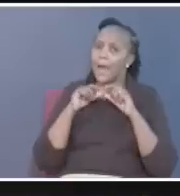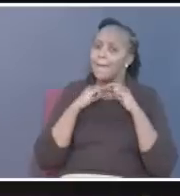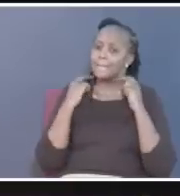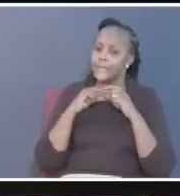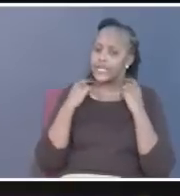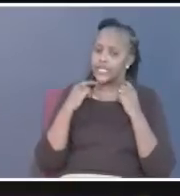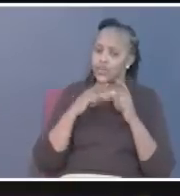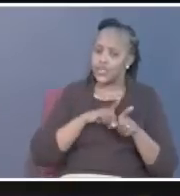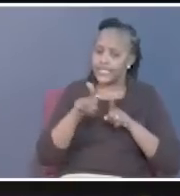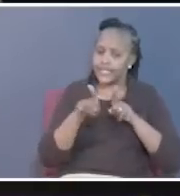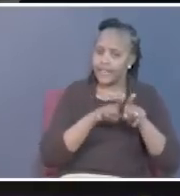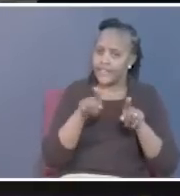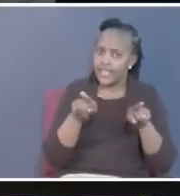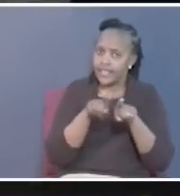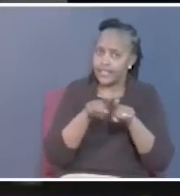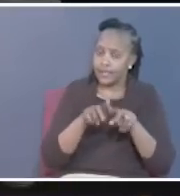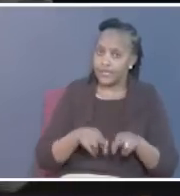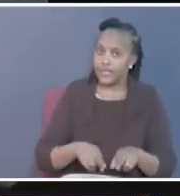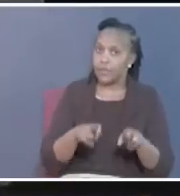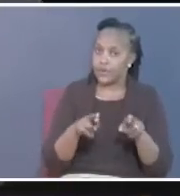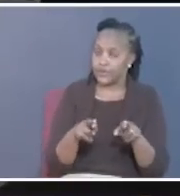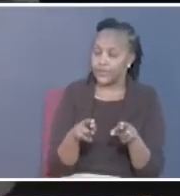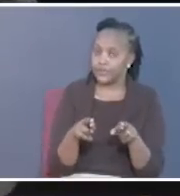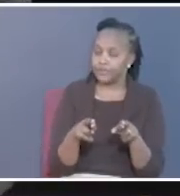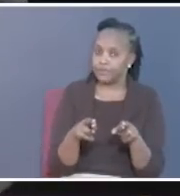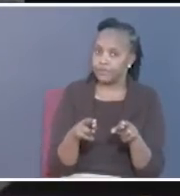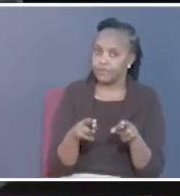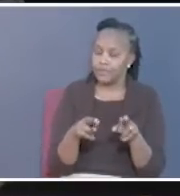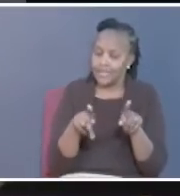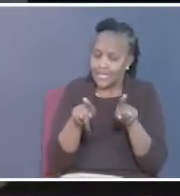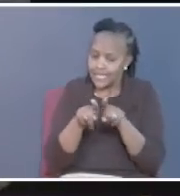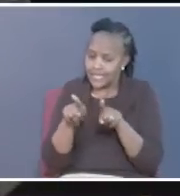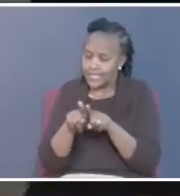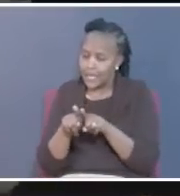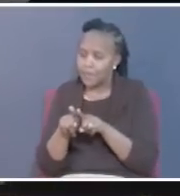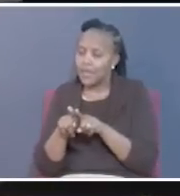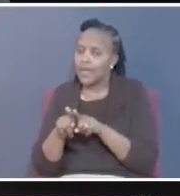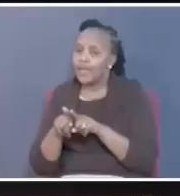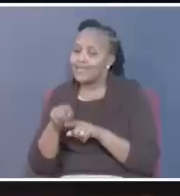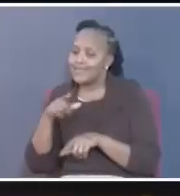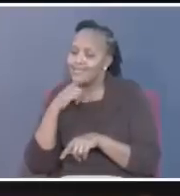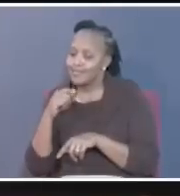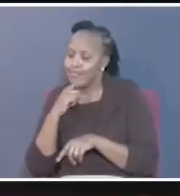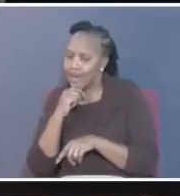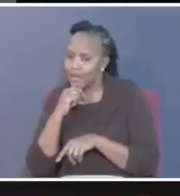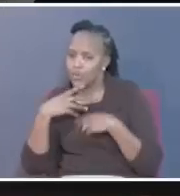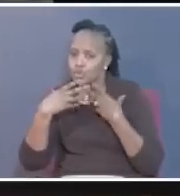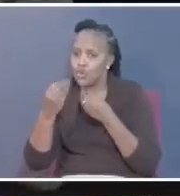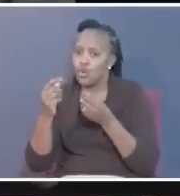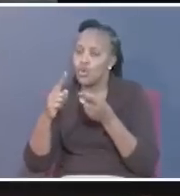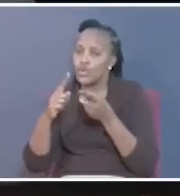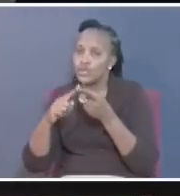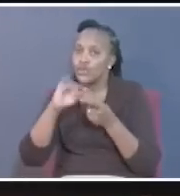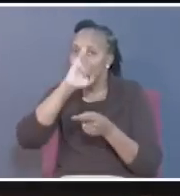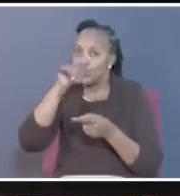that road. I'd like us to note that just as the traveler was going from Jerusalem down to Jericho, we're